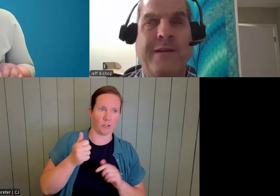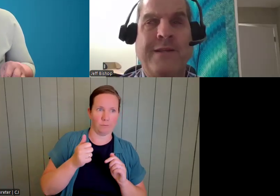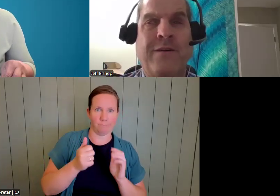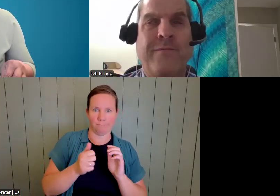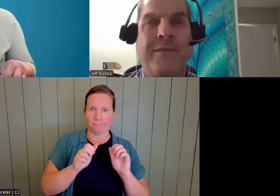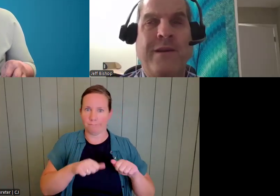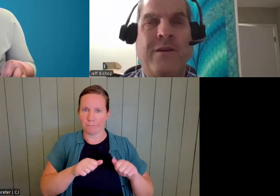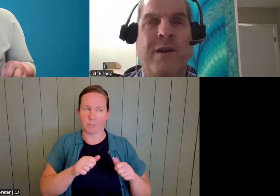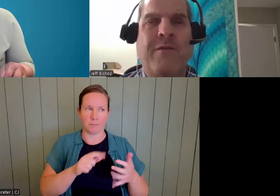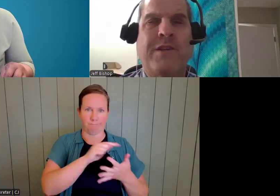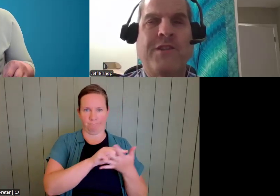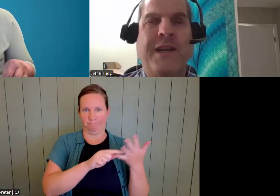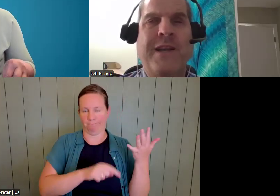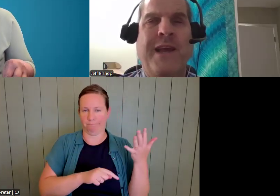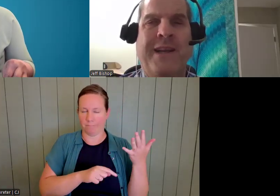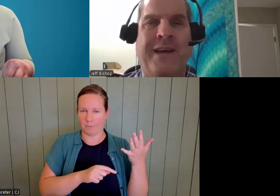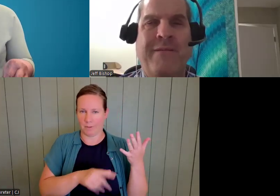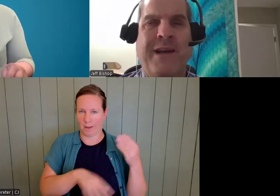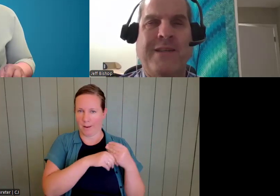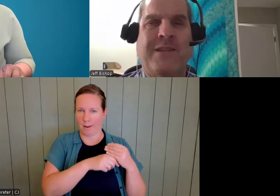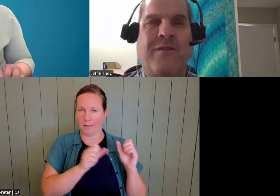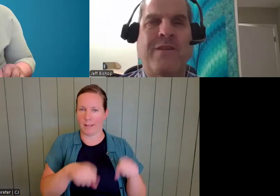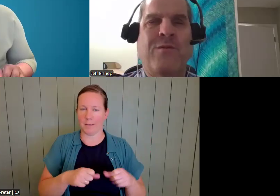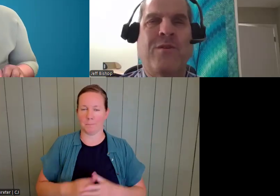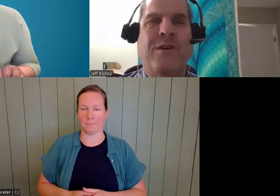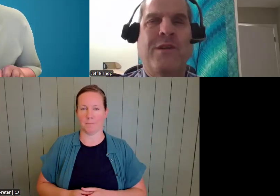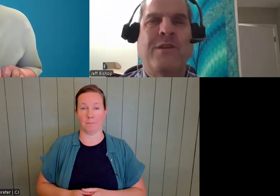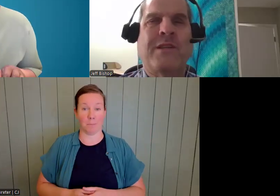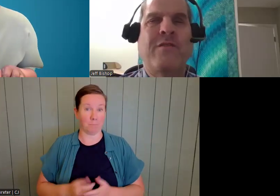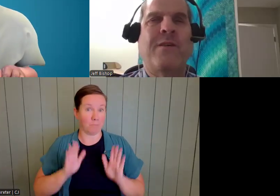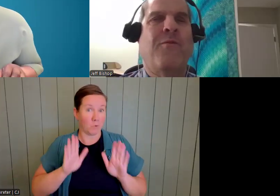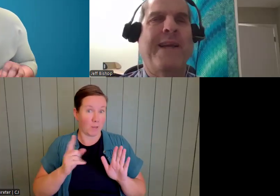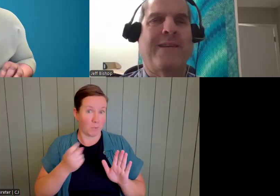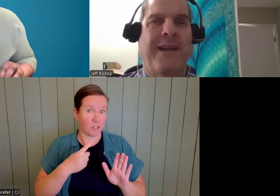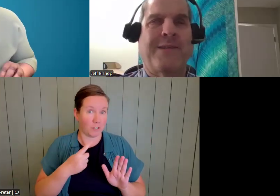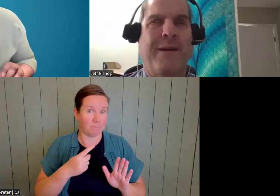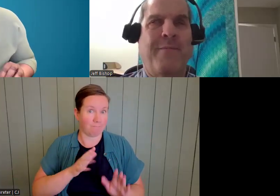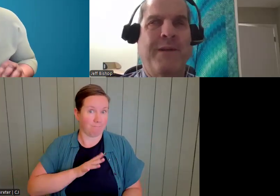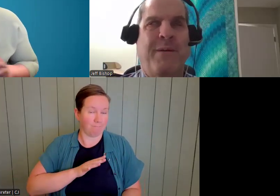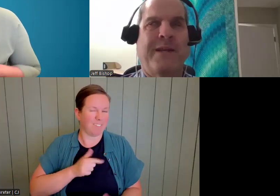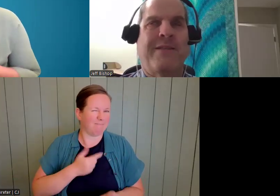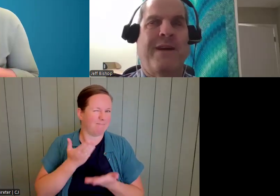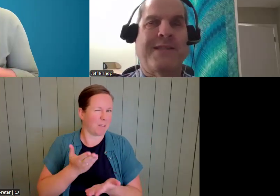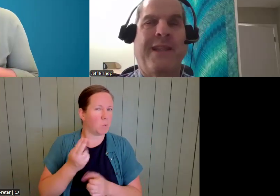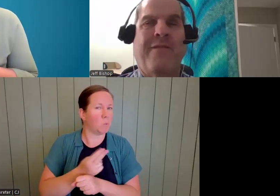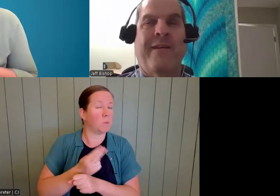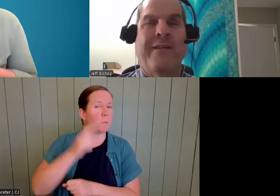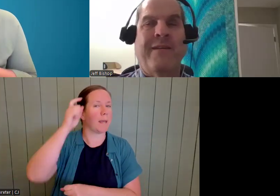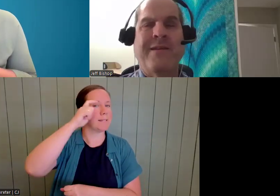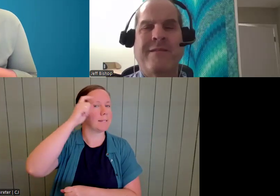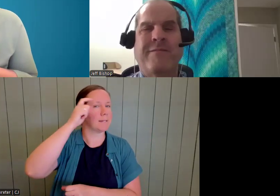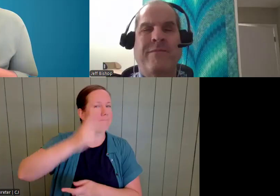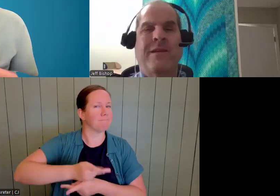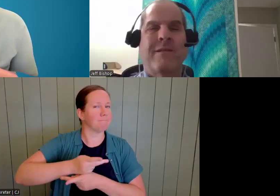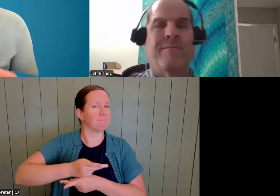free. So great question, Jaden. And yes, it's a great tool. Just use it wisely is my best advice on that one.